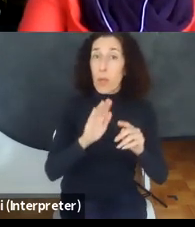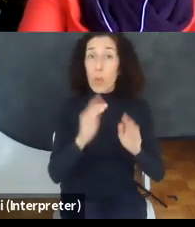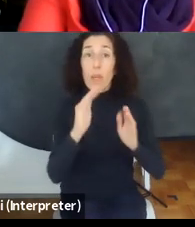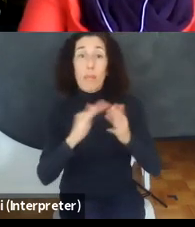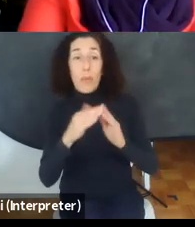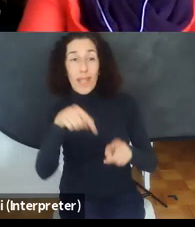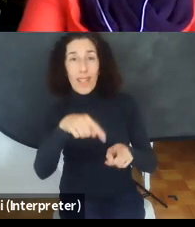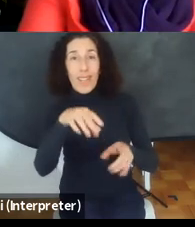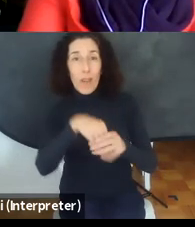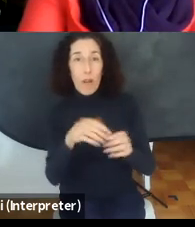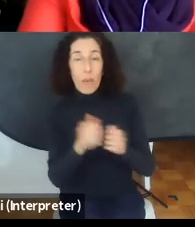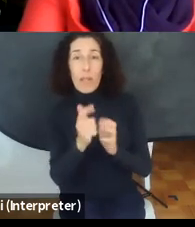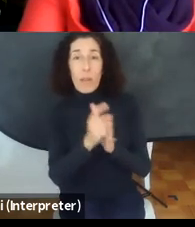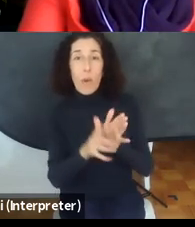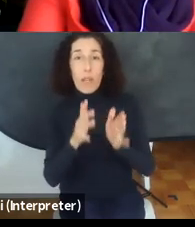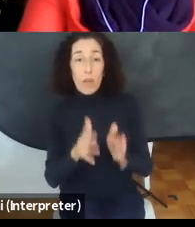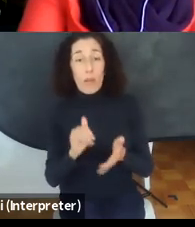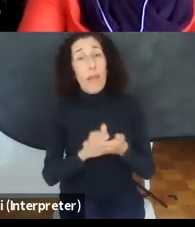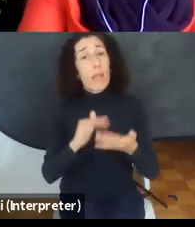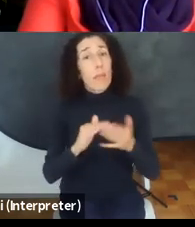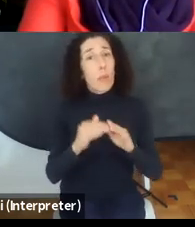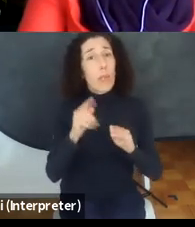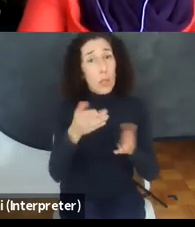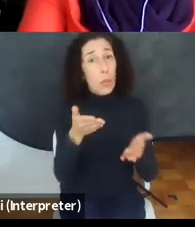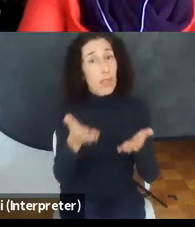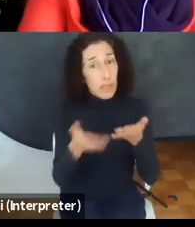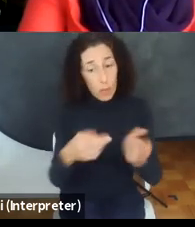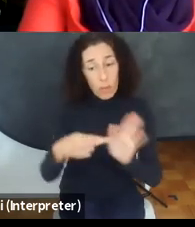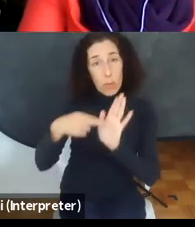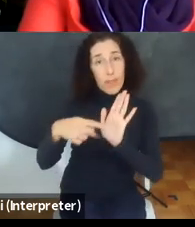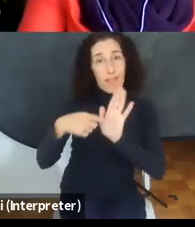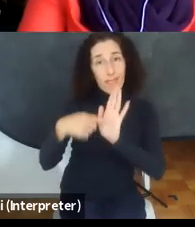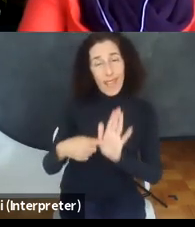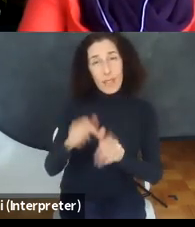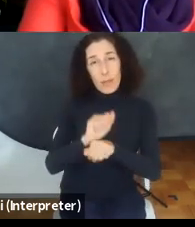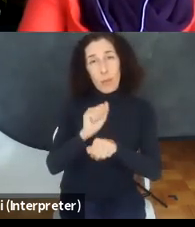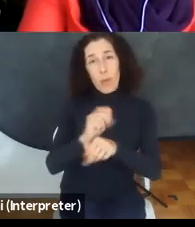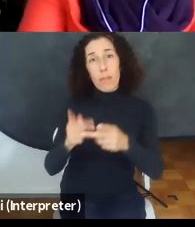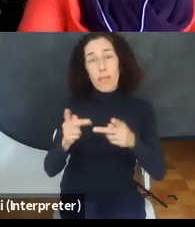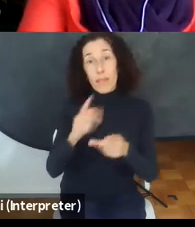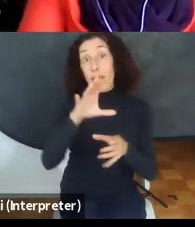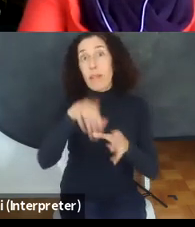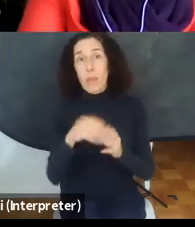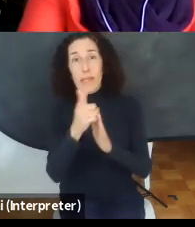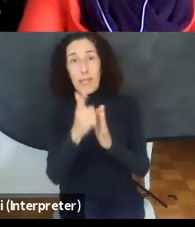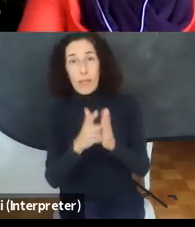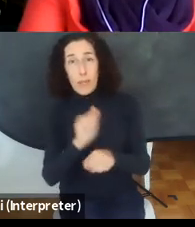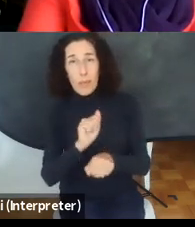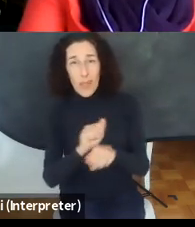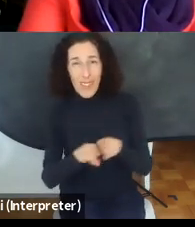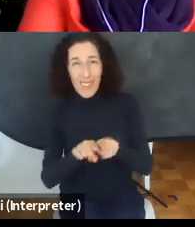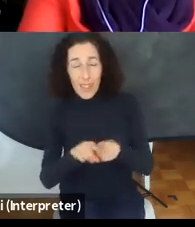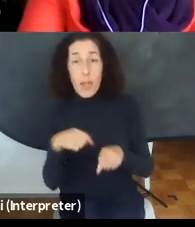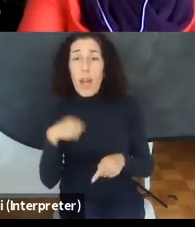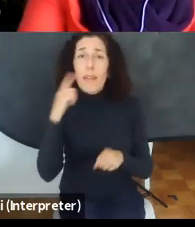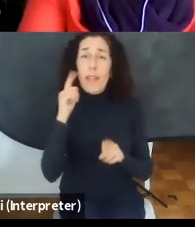you serve should be the community that you reflect in the workplace as well, including in the legal profession. So I think